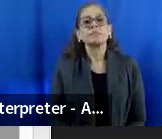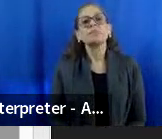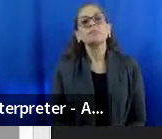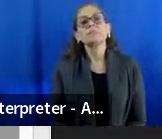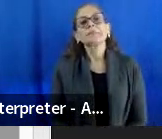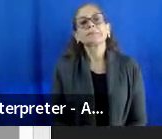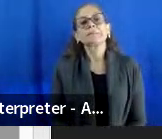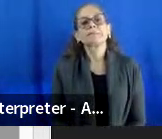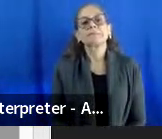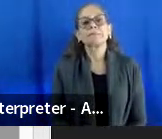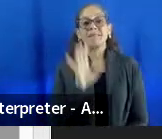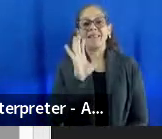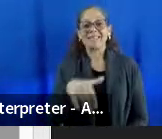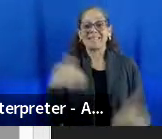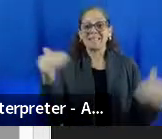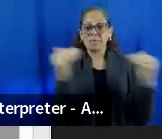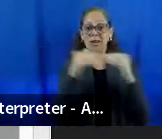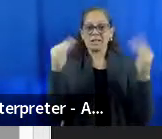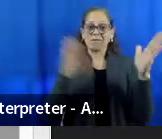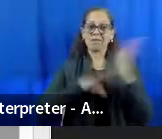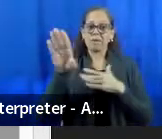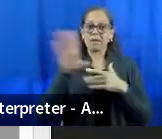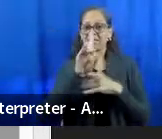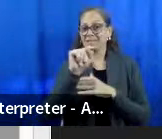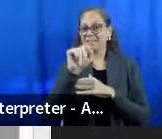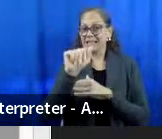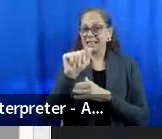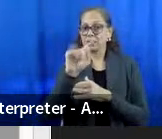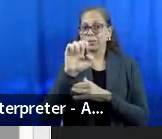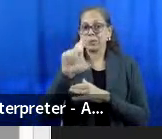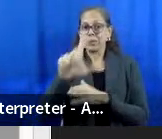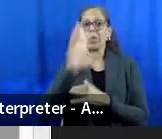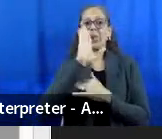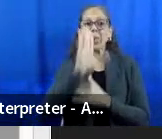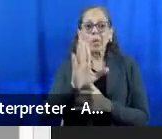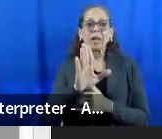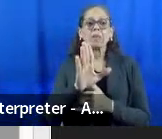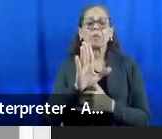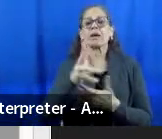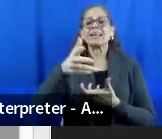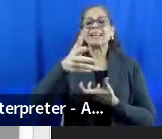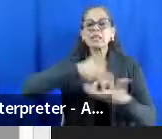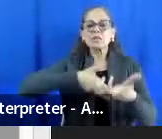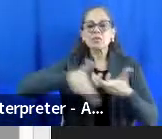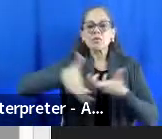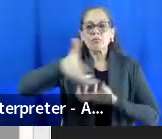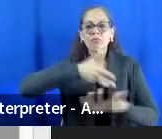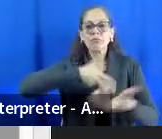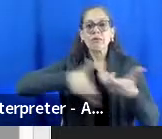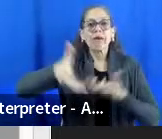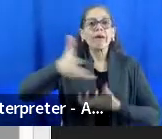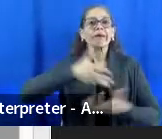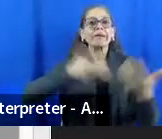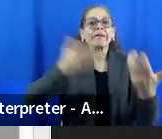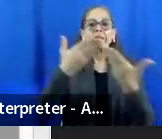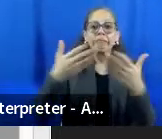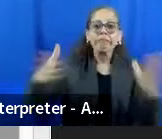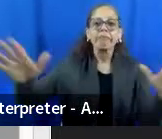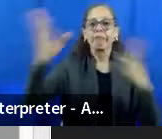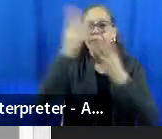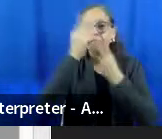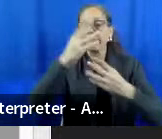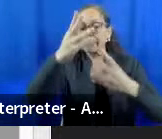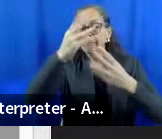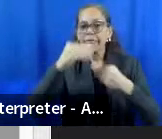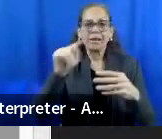So the Equitable Development Data Tool is going to be an interactive online public data tool that will allow New Yorkers